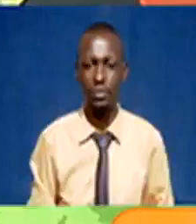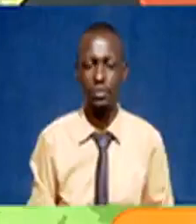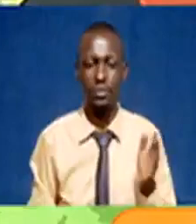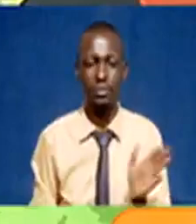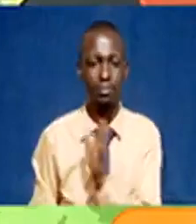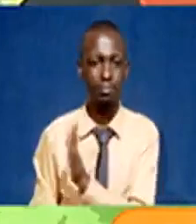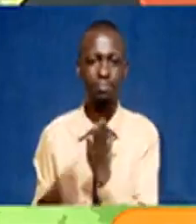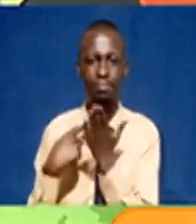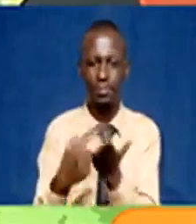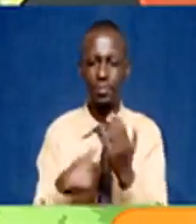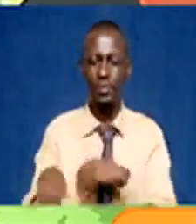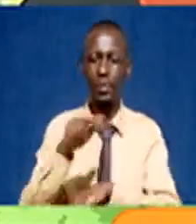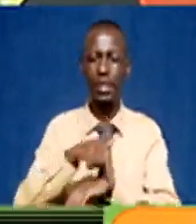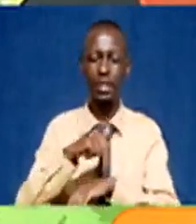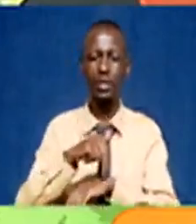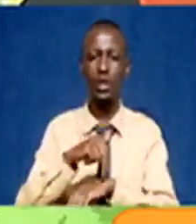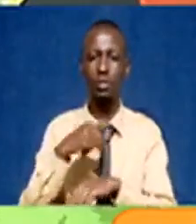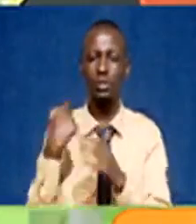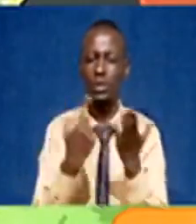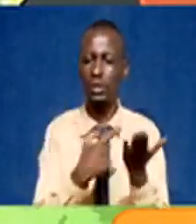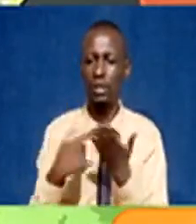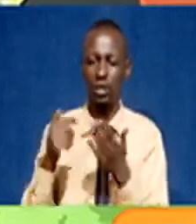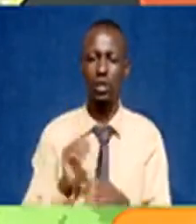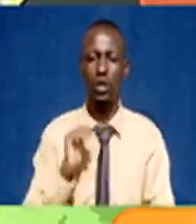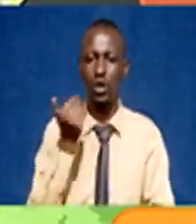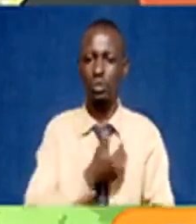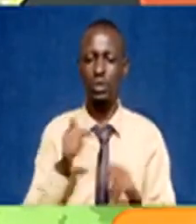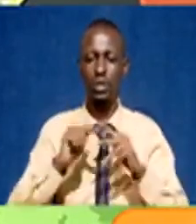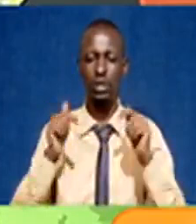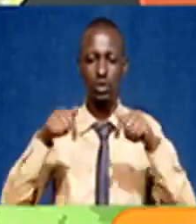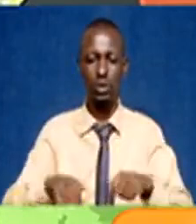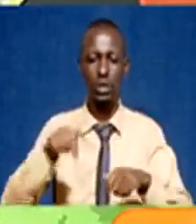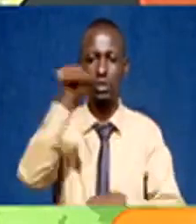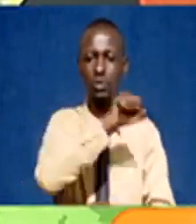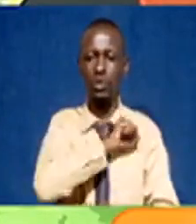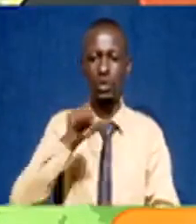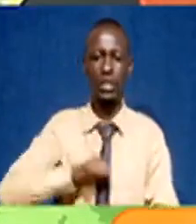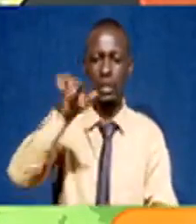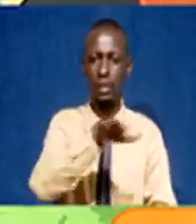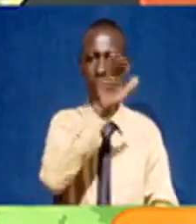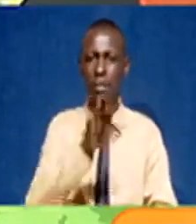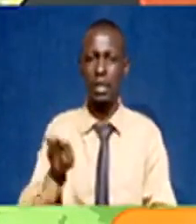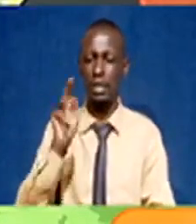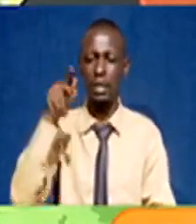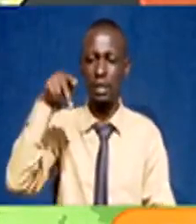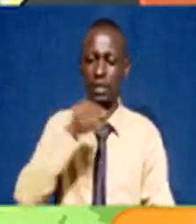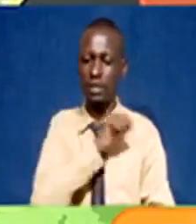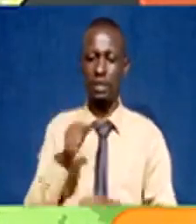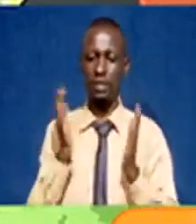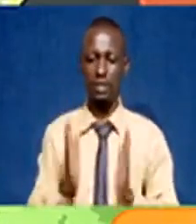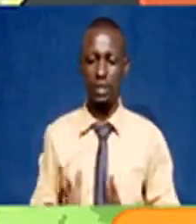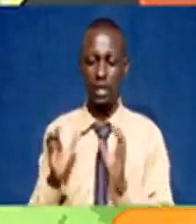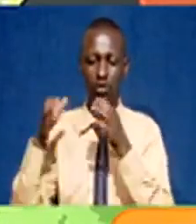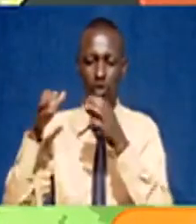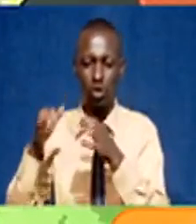A debate on the National Dialogue Committee report began today at the Senate with legislators from the Azimio la Umoja, One Kenya, and those from the Kenya